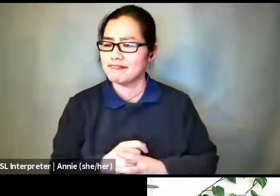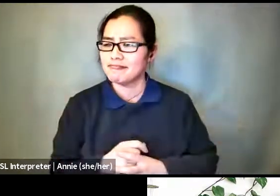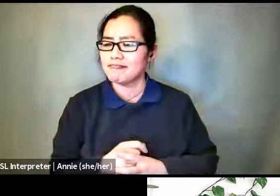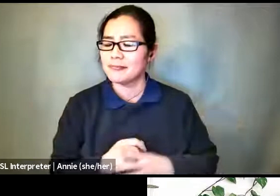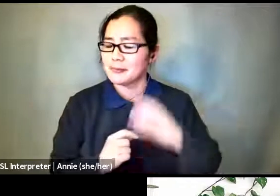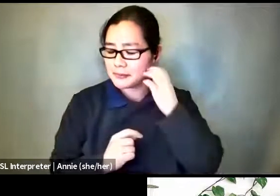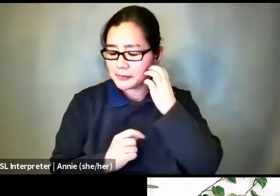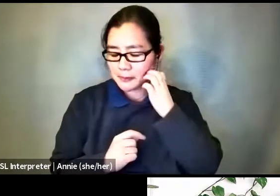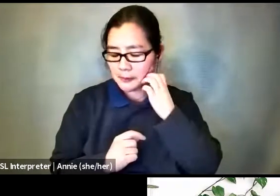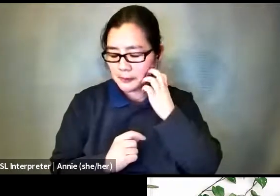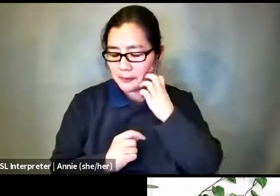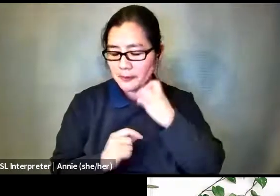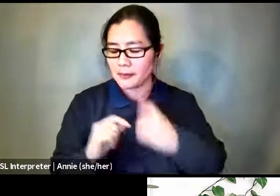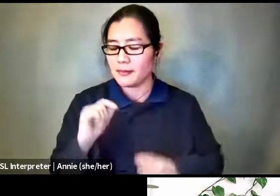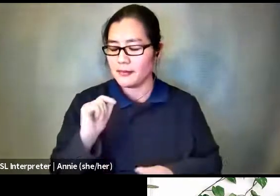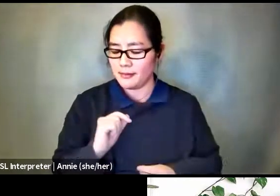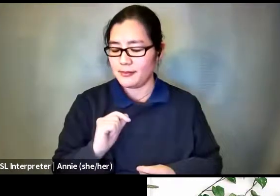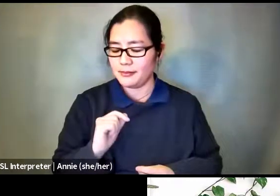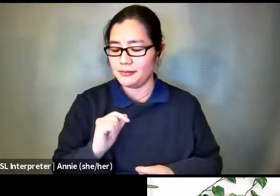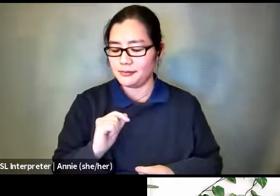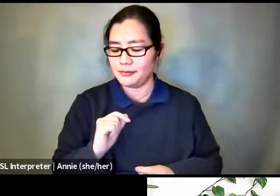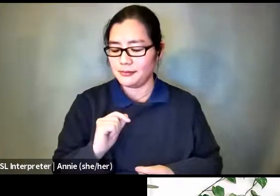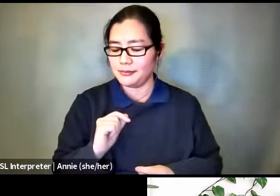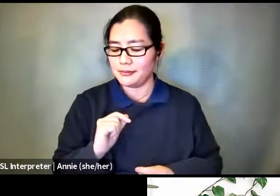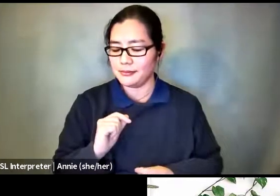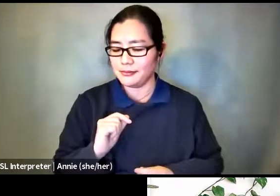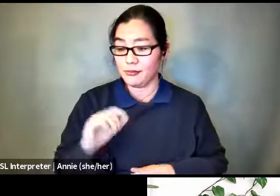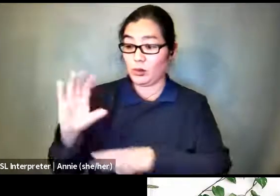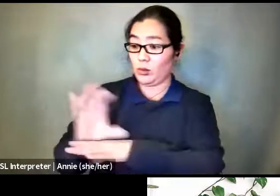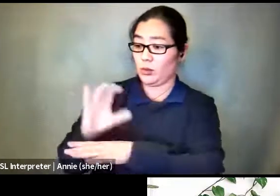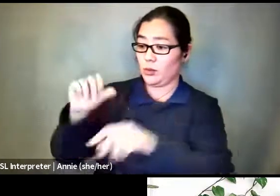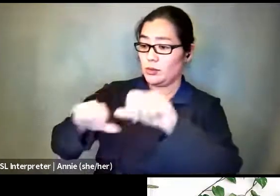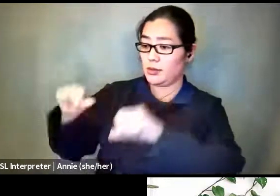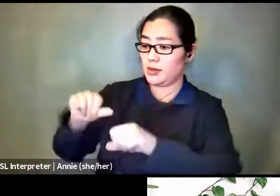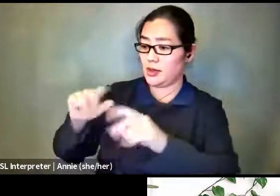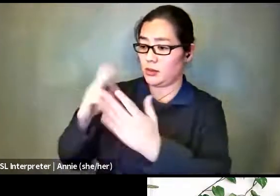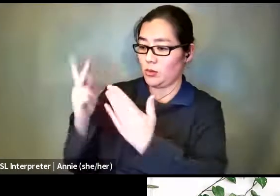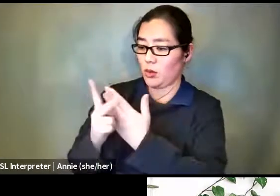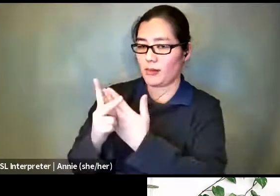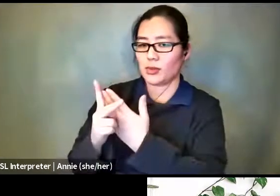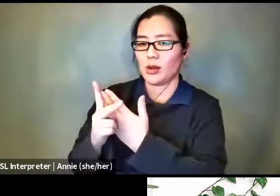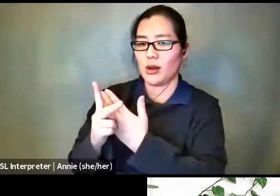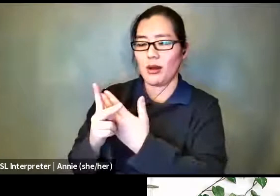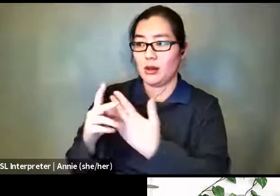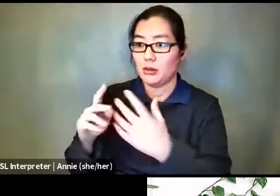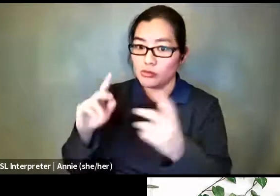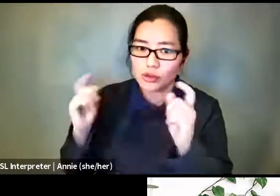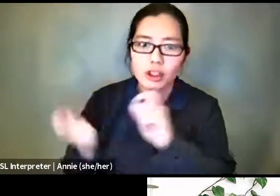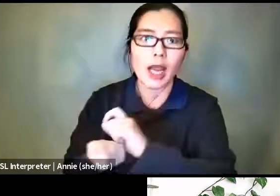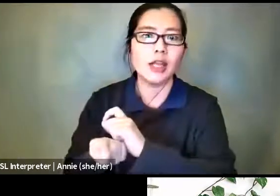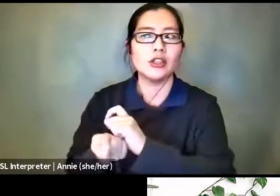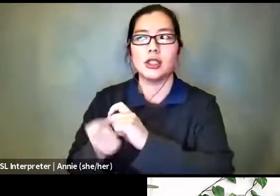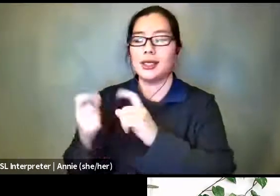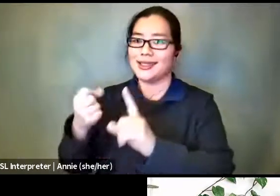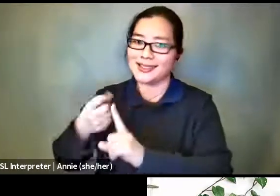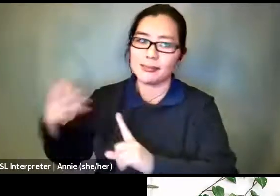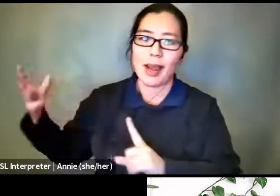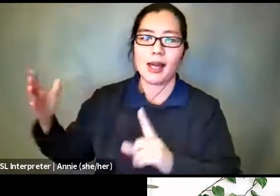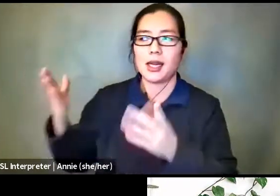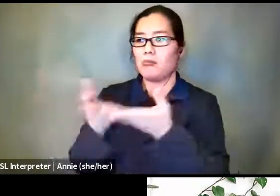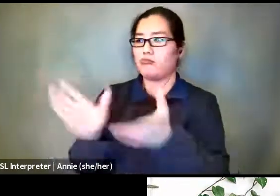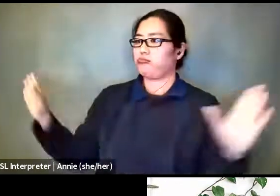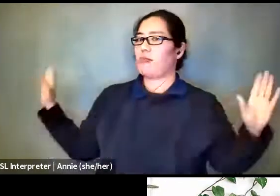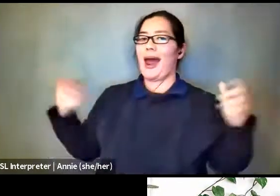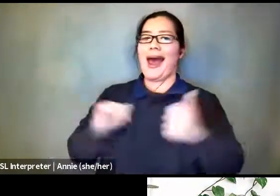expanding computer science programs, changing the way we teach, and also having